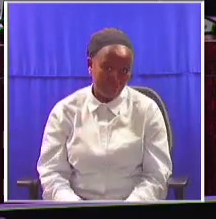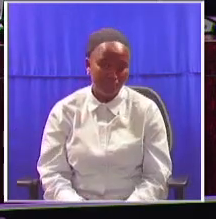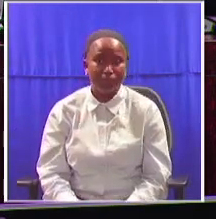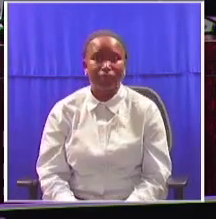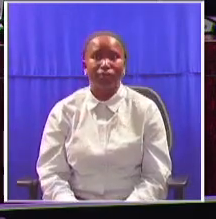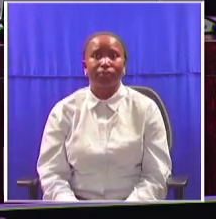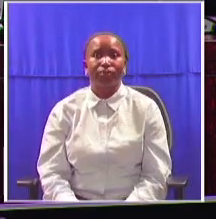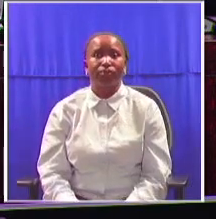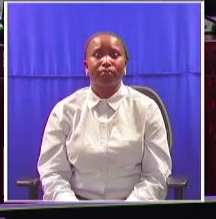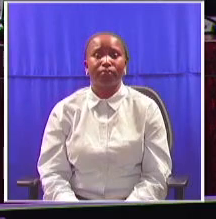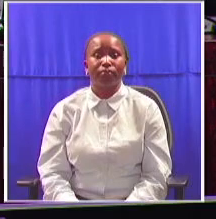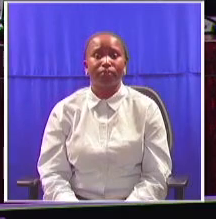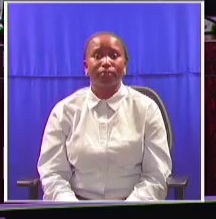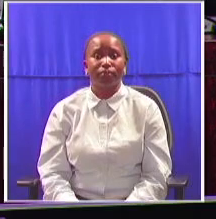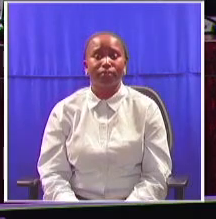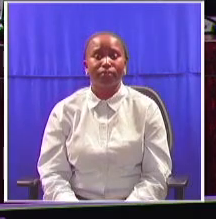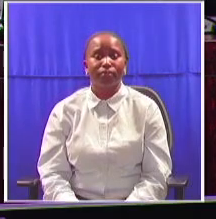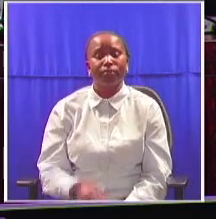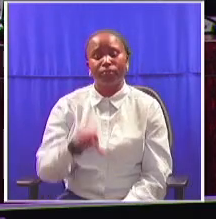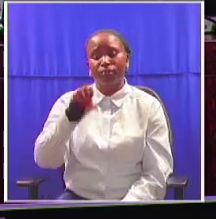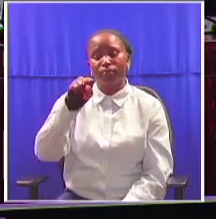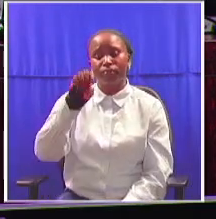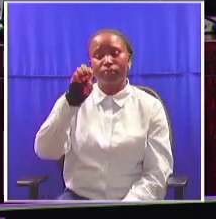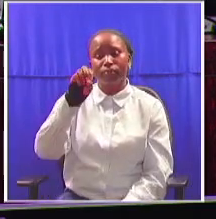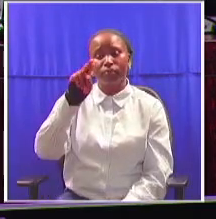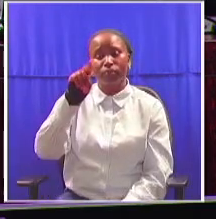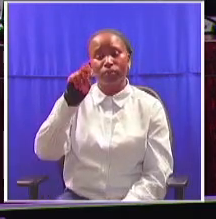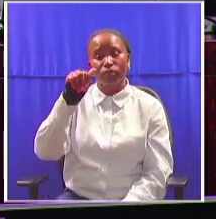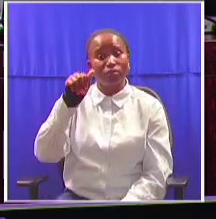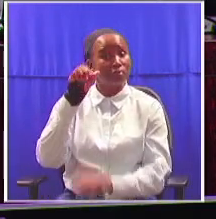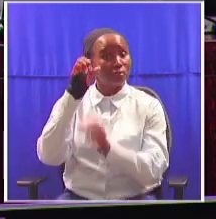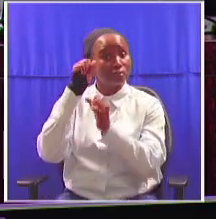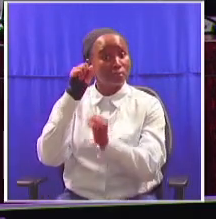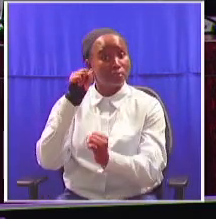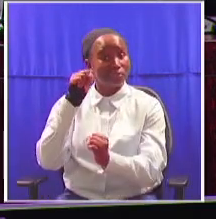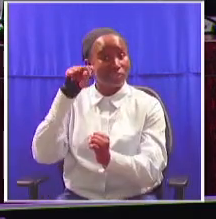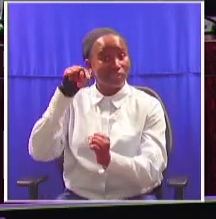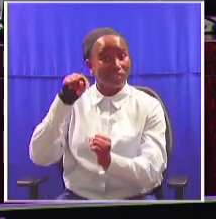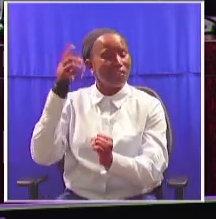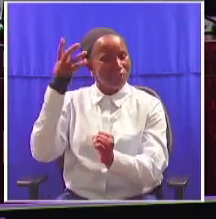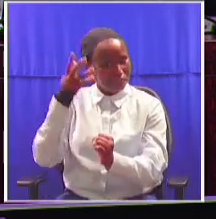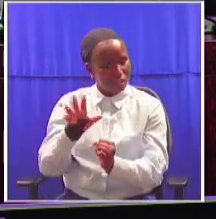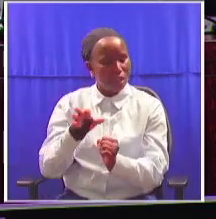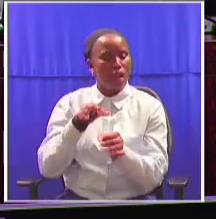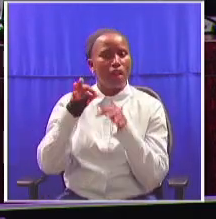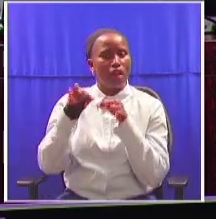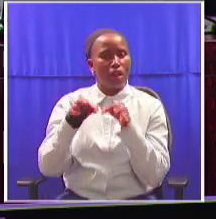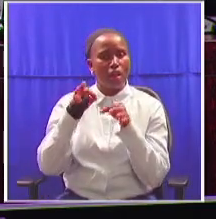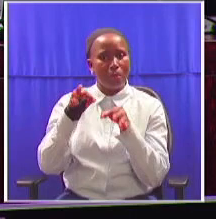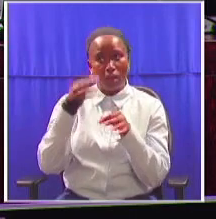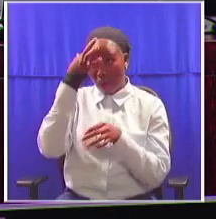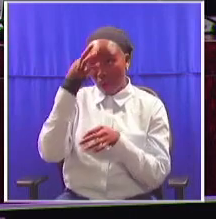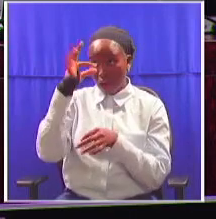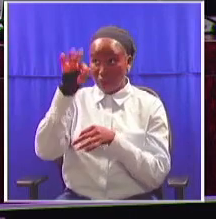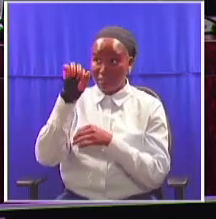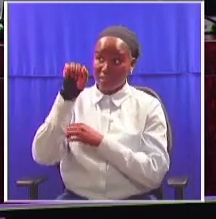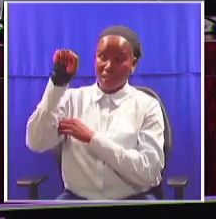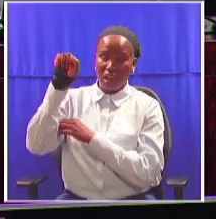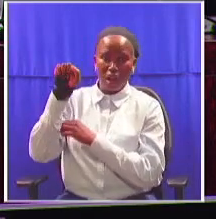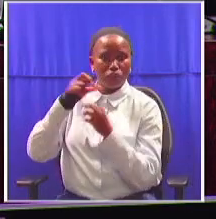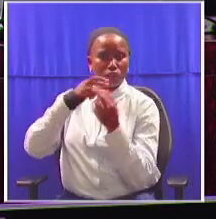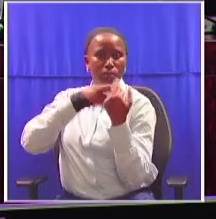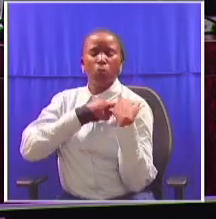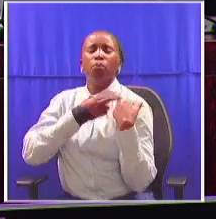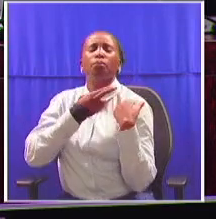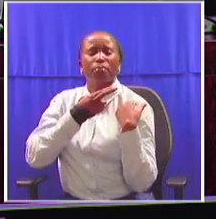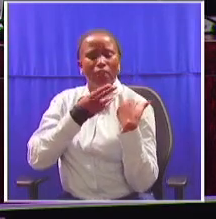In the State of the Nation address, we outlined the work that government would undertake in the course of this